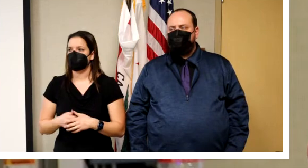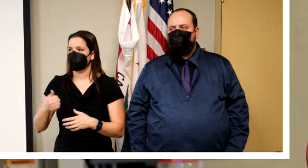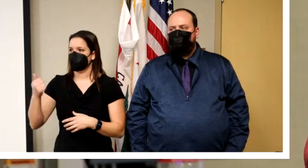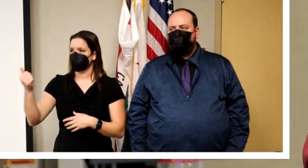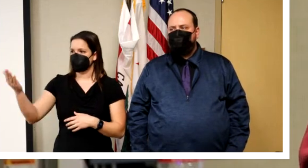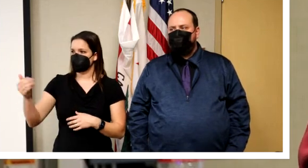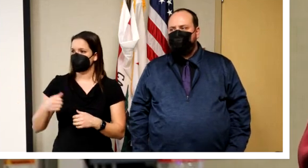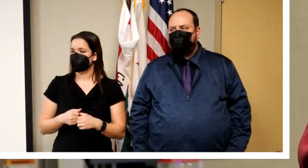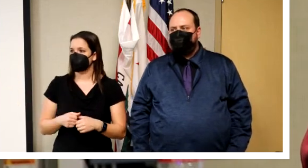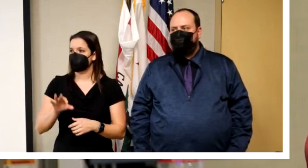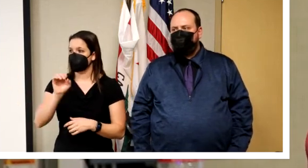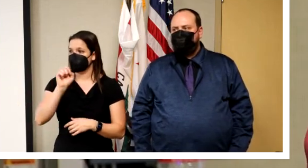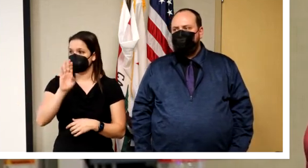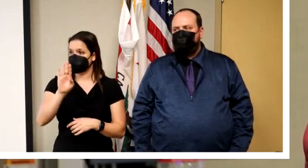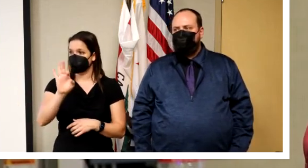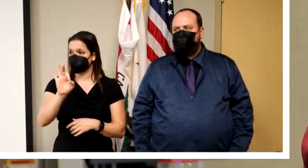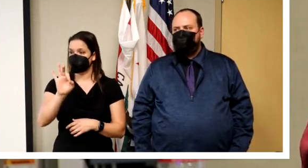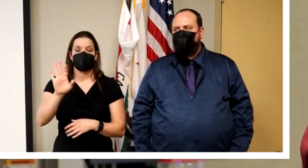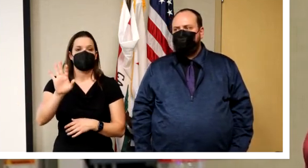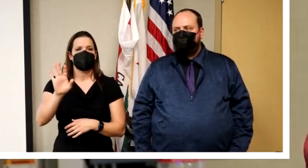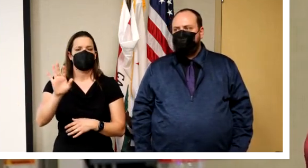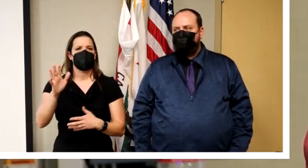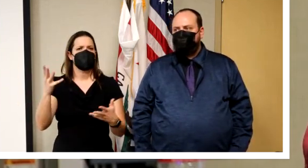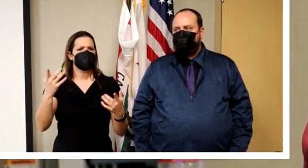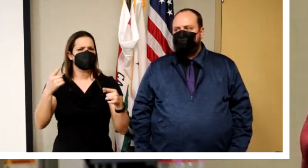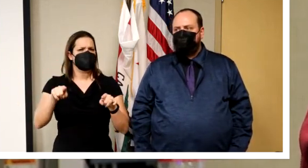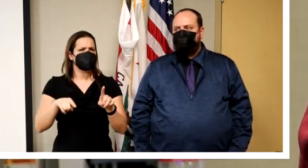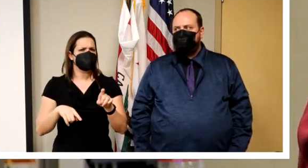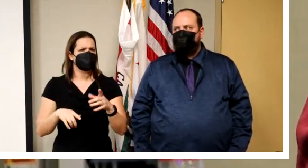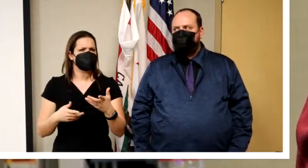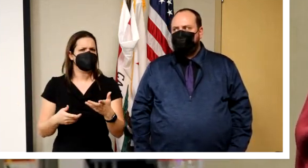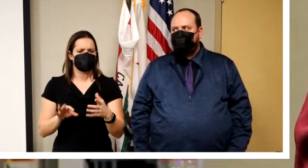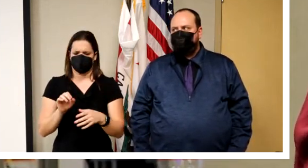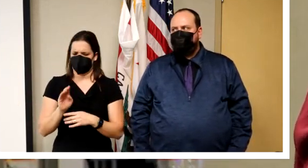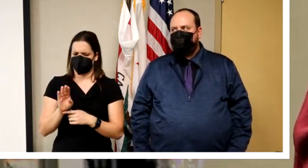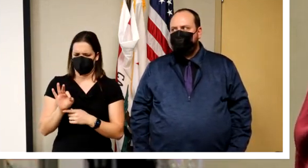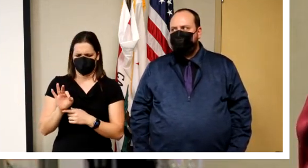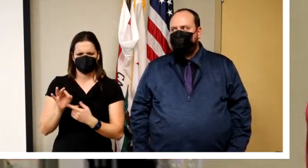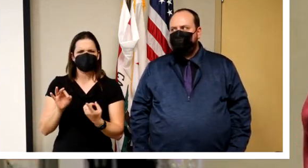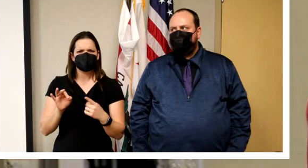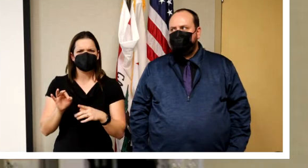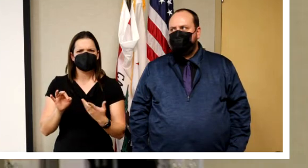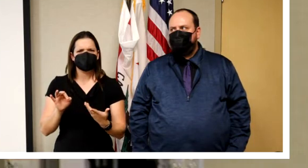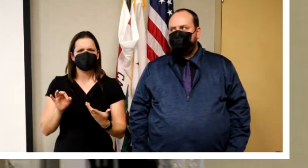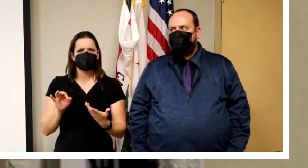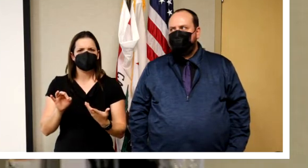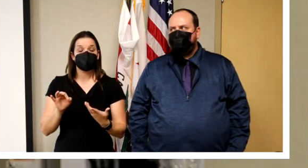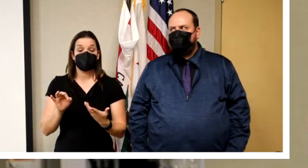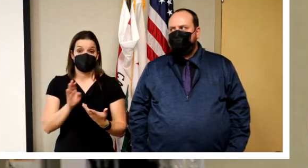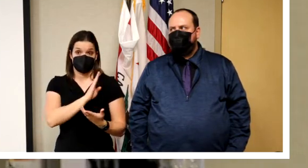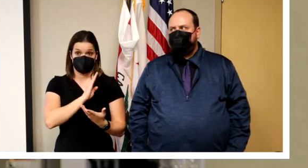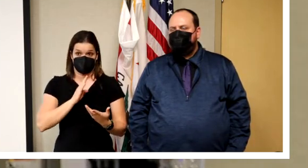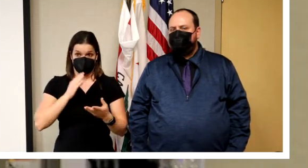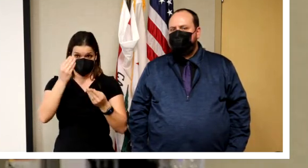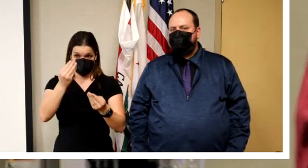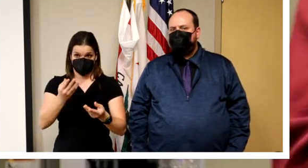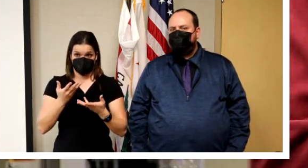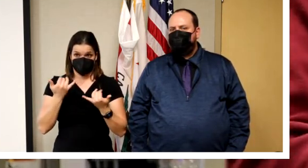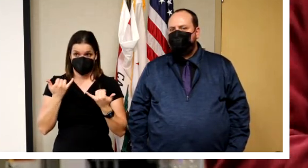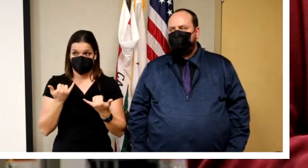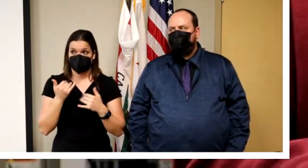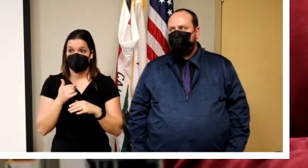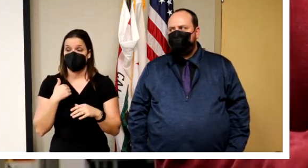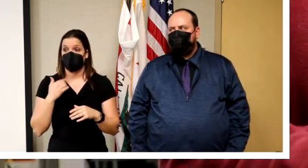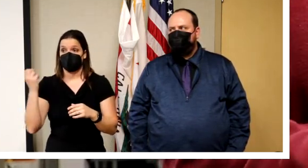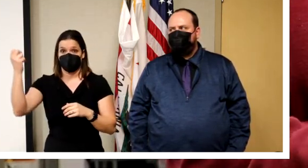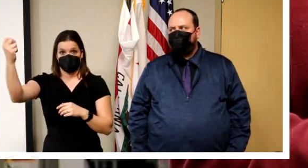On February 9th, what will happen? Well, if the board directs me tonight, my understanding is that I